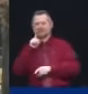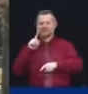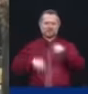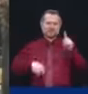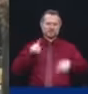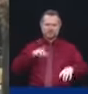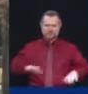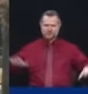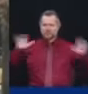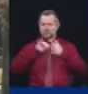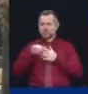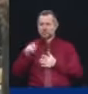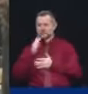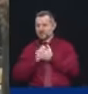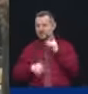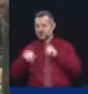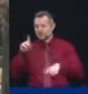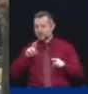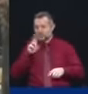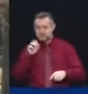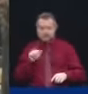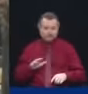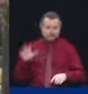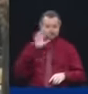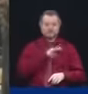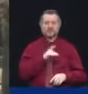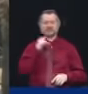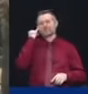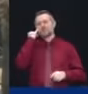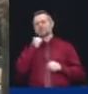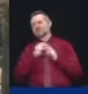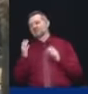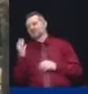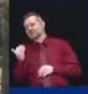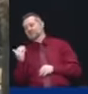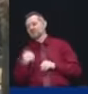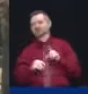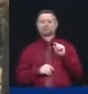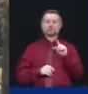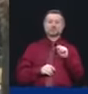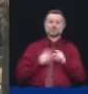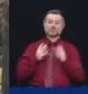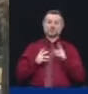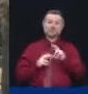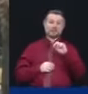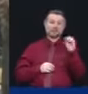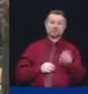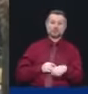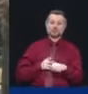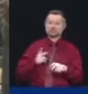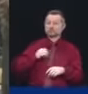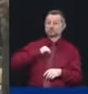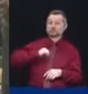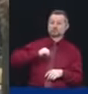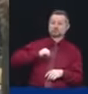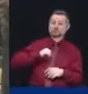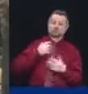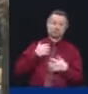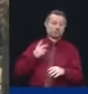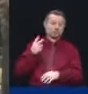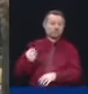nation. But estimate that at 15, 20, 25, maybe as high as 30% of the population is